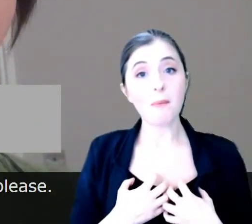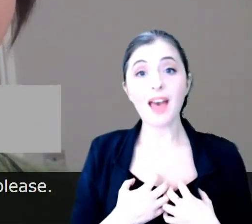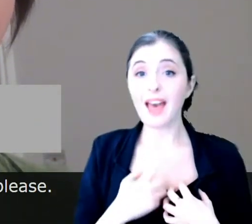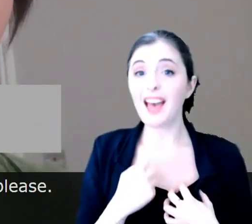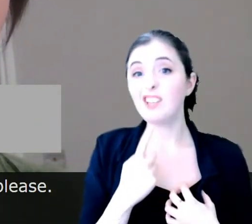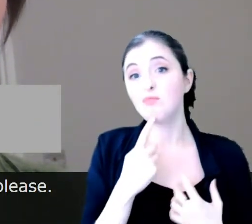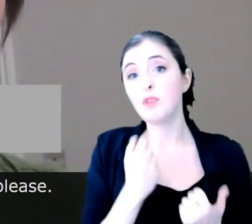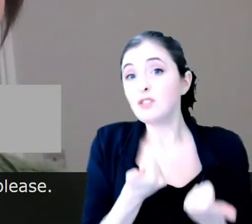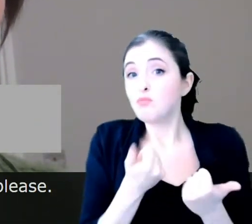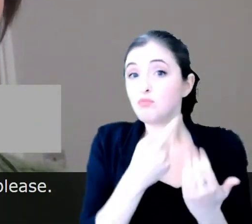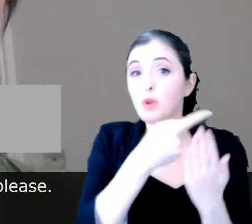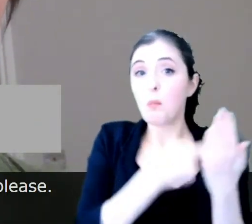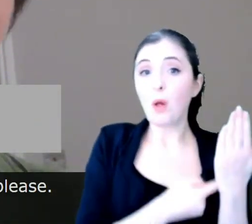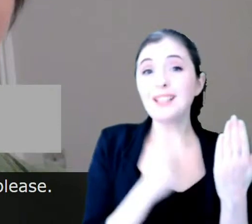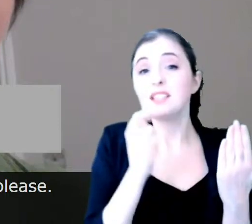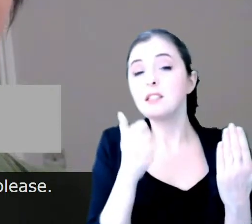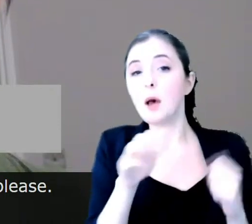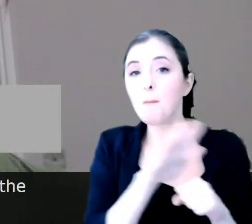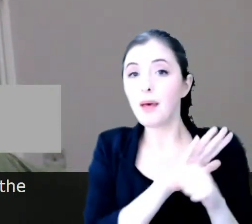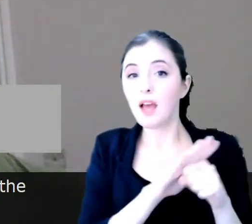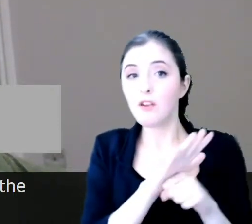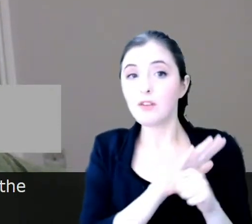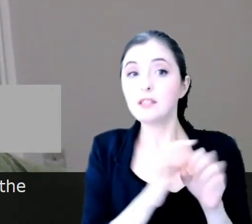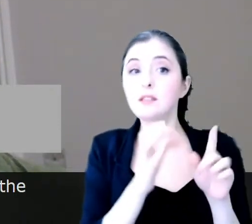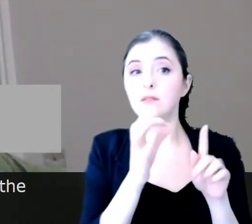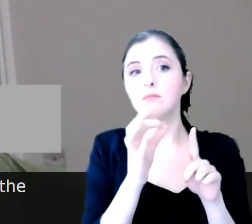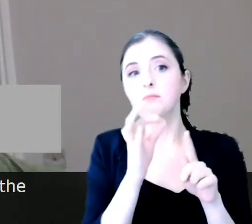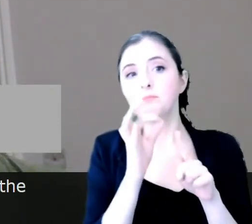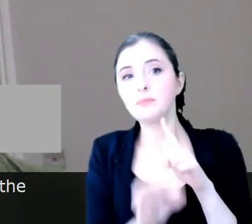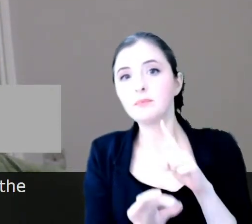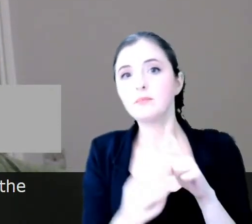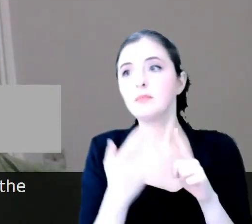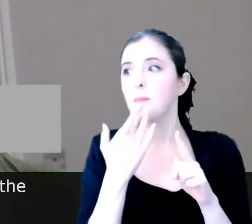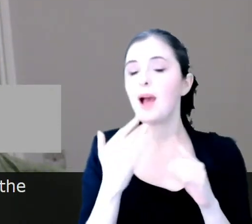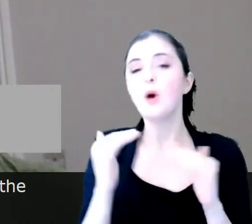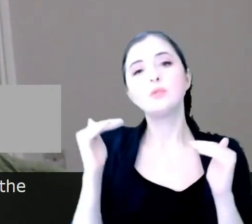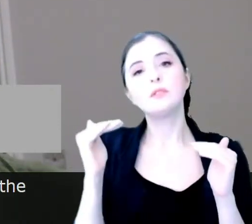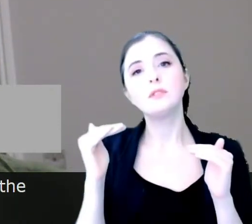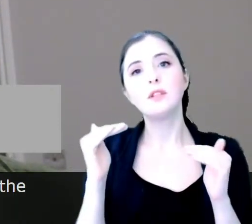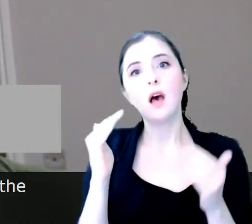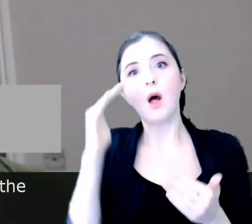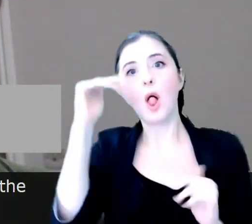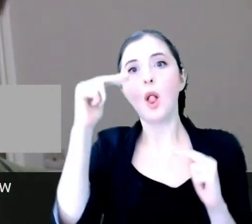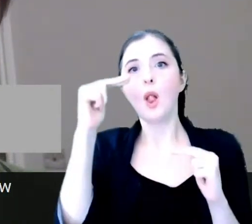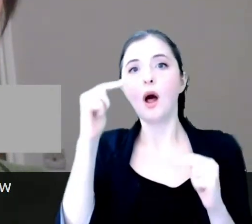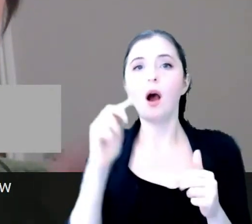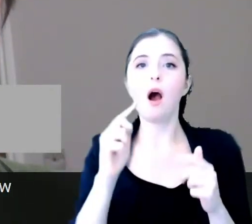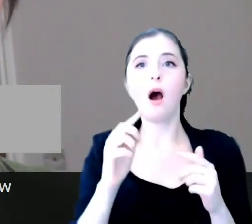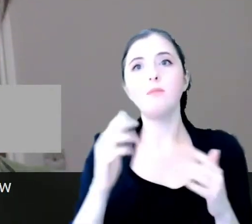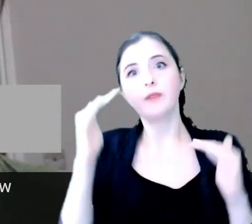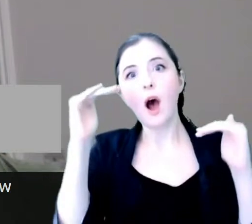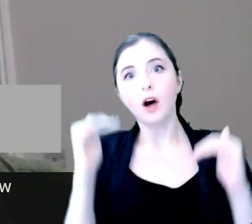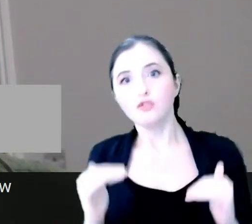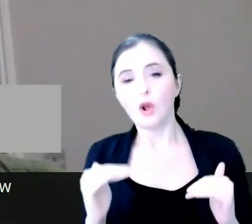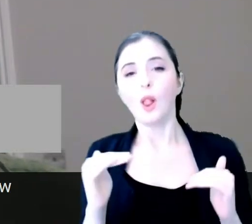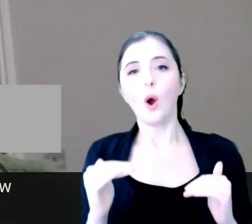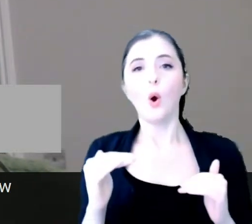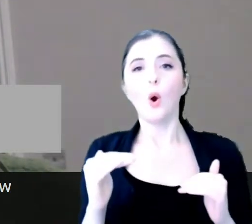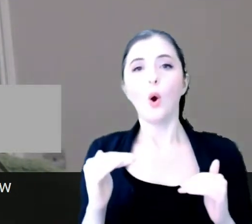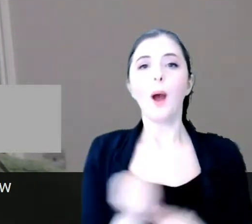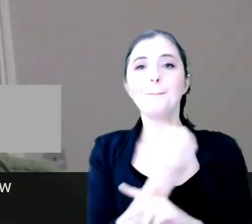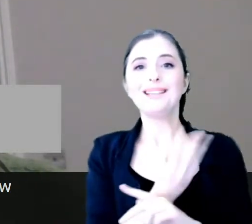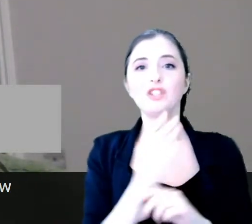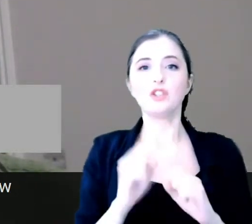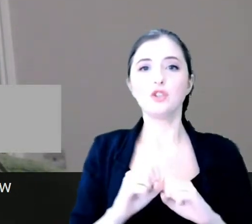areas, particularly around the ultra-low emission zone, which, as a Liberal Democrat, I fully support. But the elephant in the room here